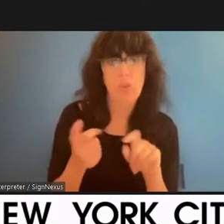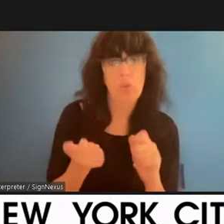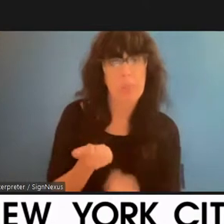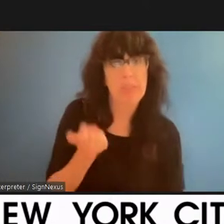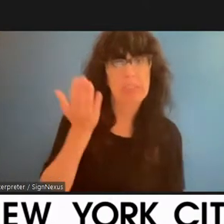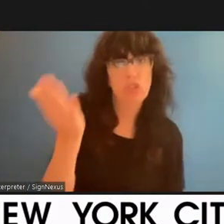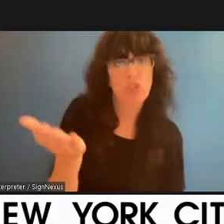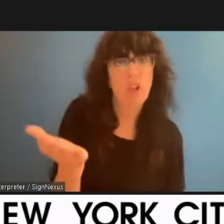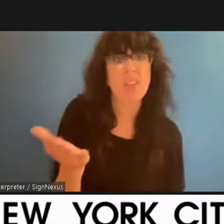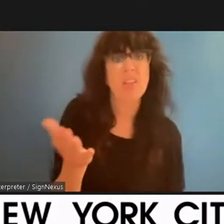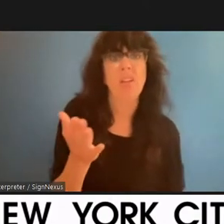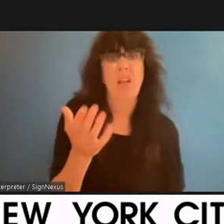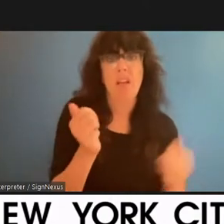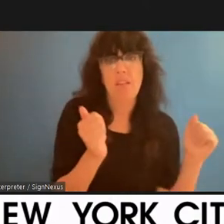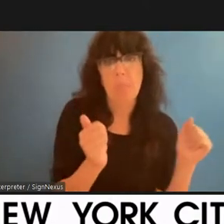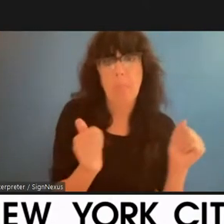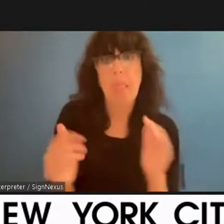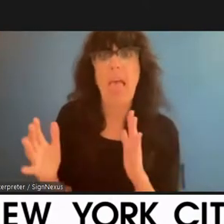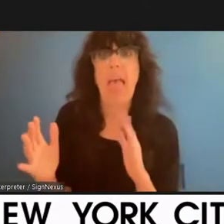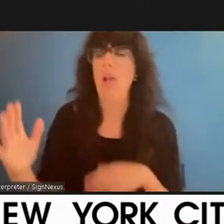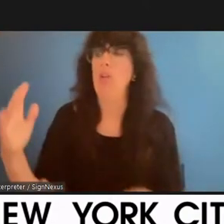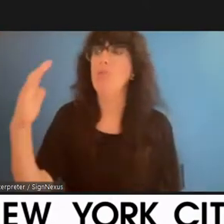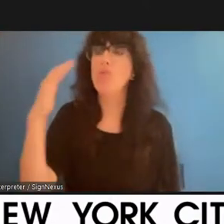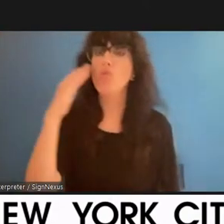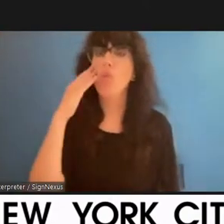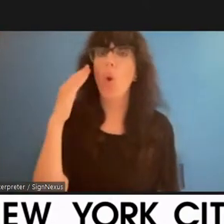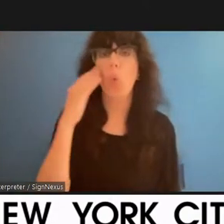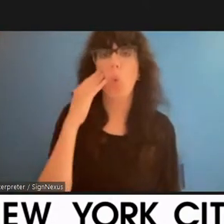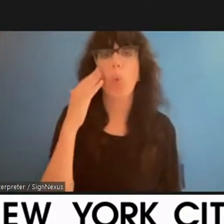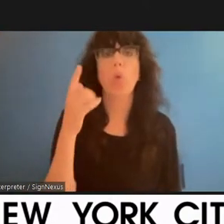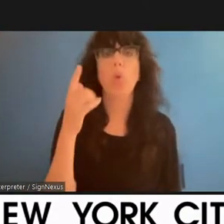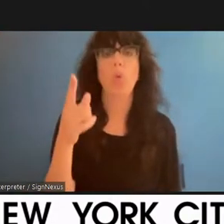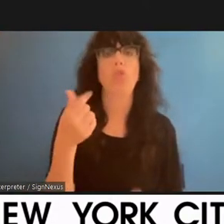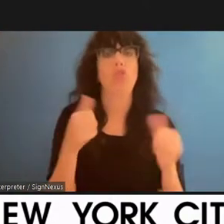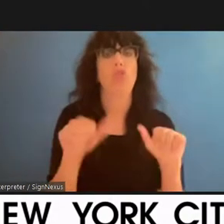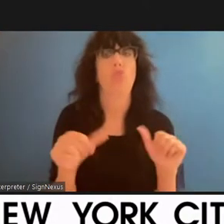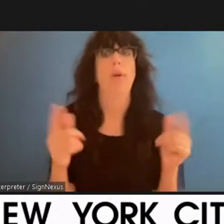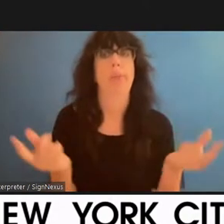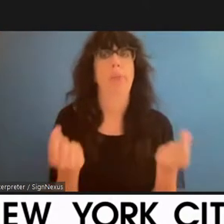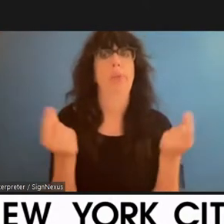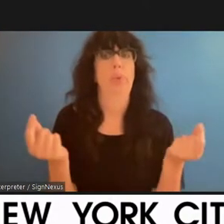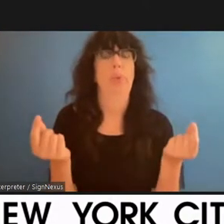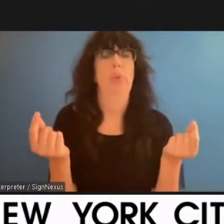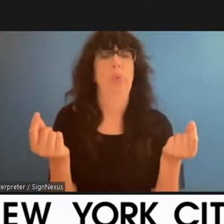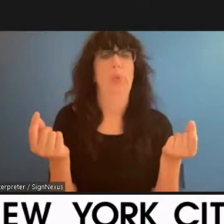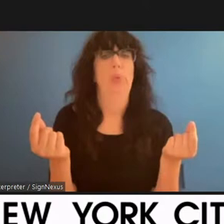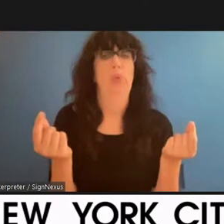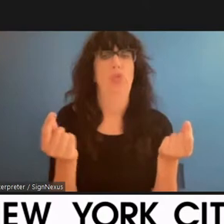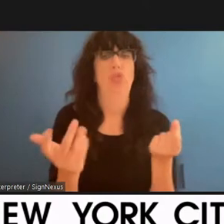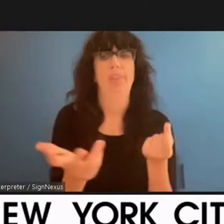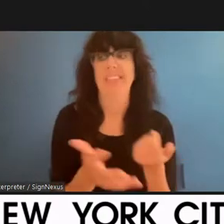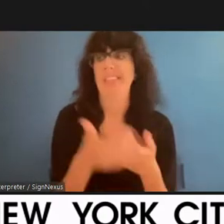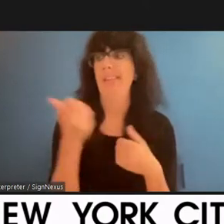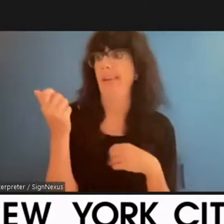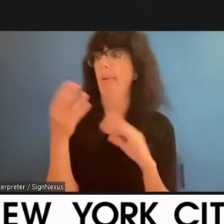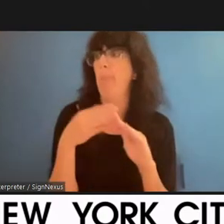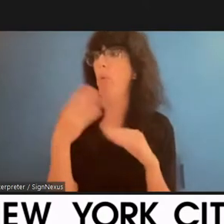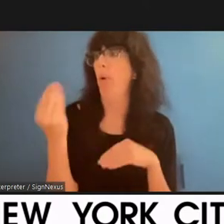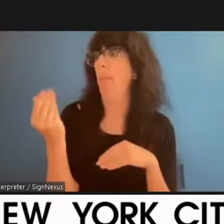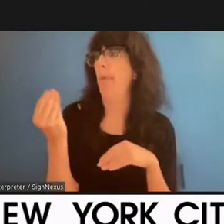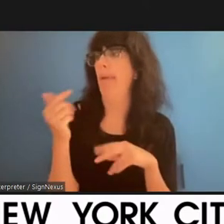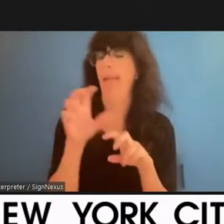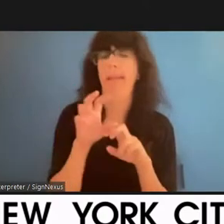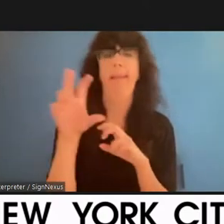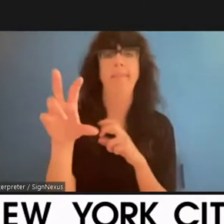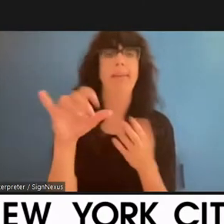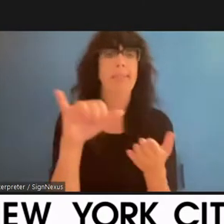plan uh knowing full well what you are all attempting to do which is to just take more money and invest it in new york